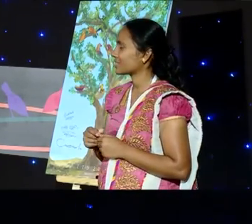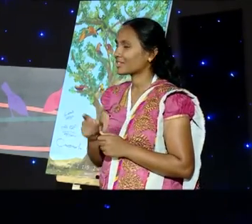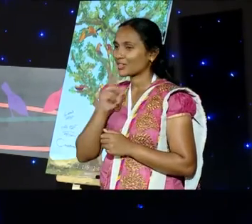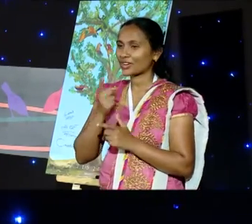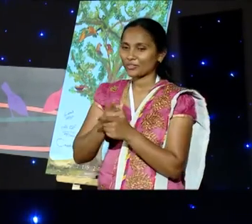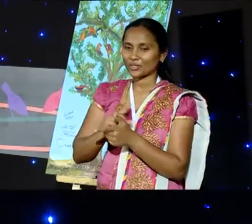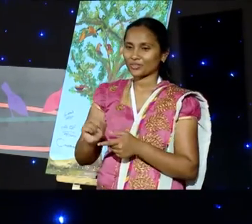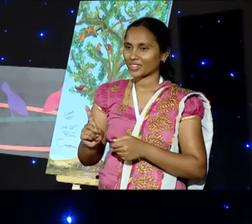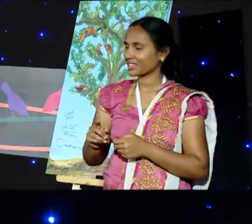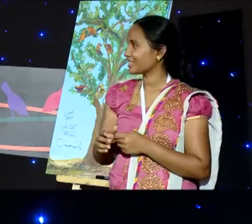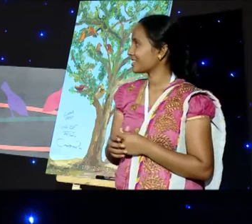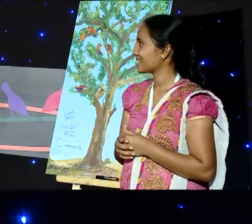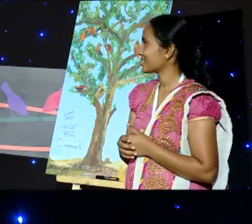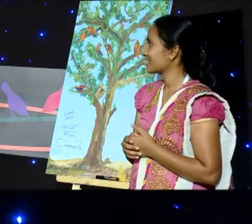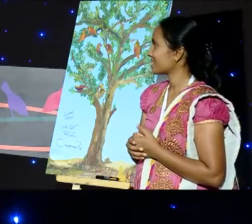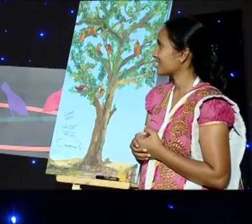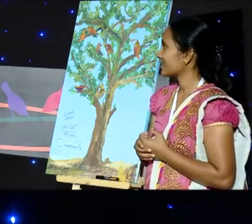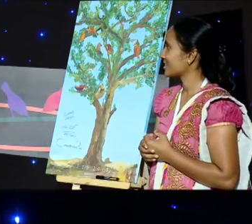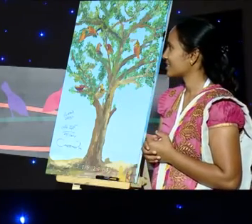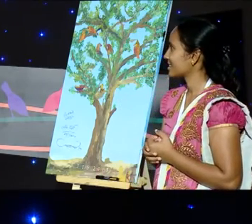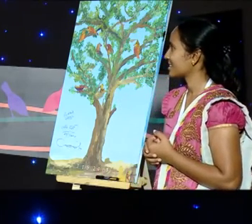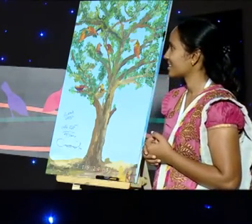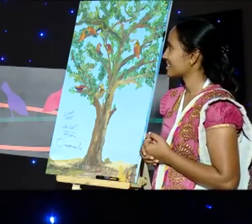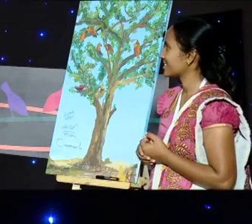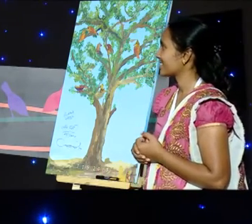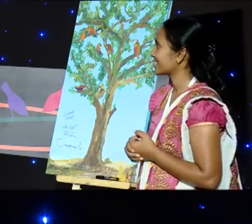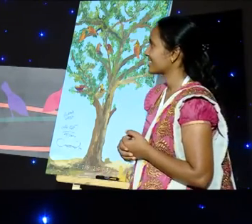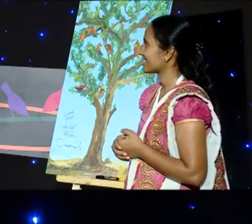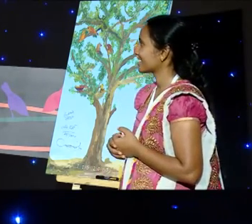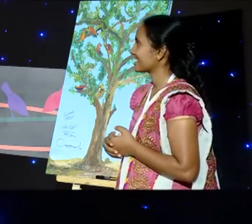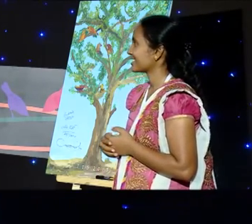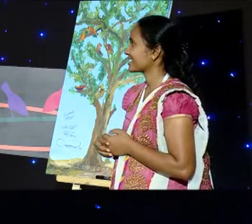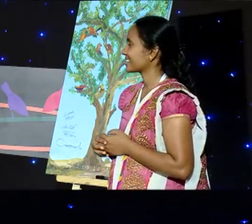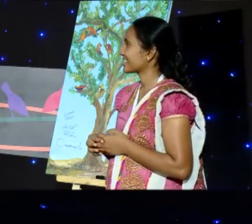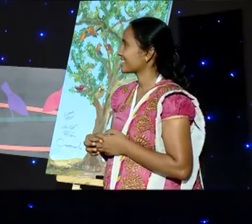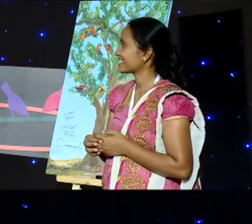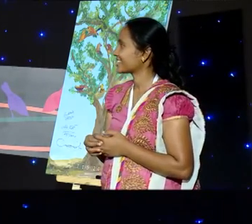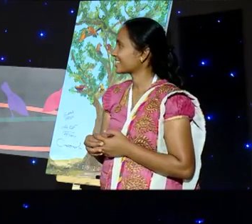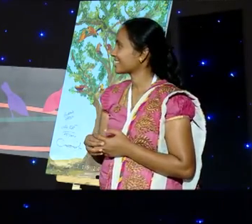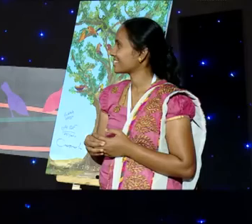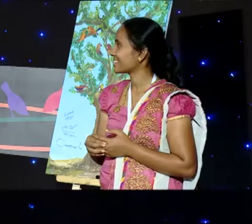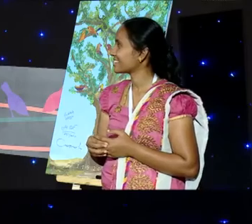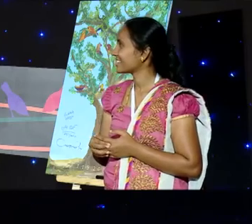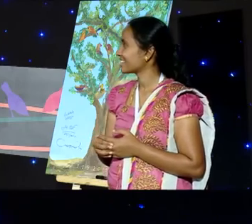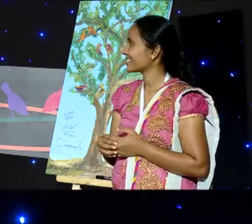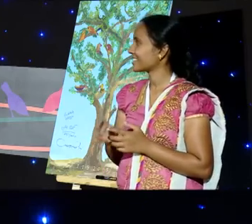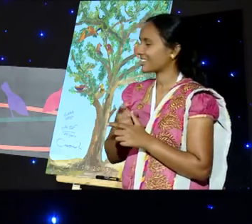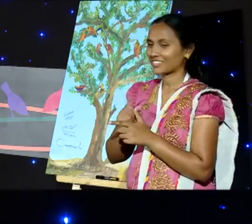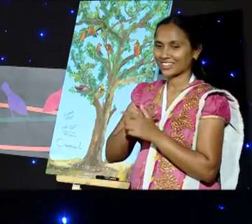from? And so there's some kid, you know, he hadn't taken his science classes, and he says, it comes from the